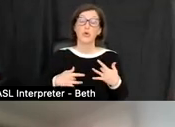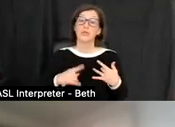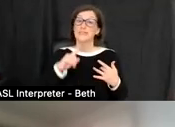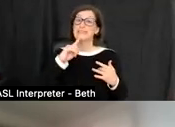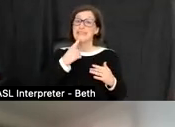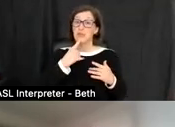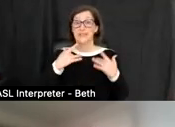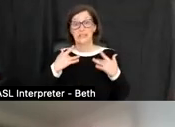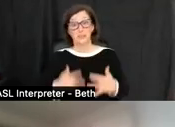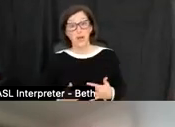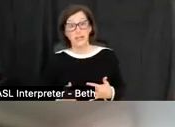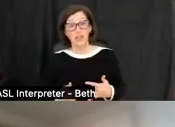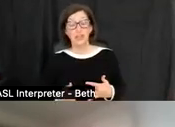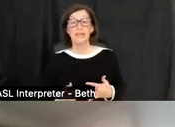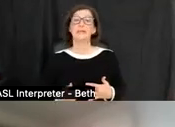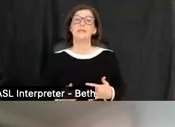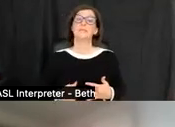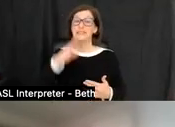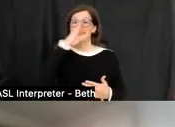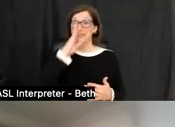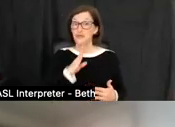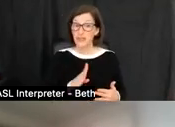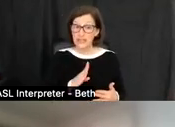depression, schizophrenia,